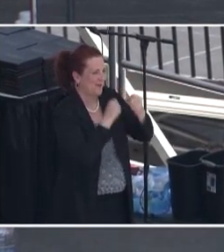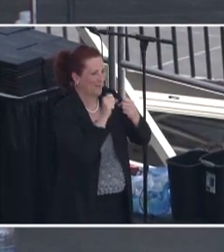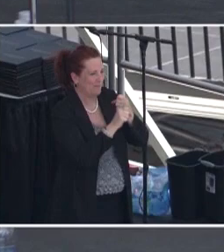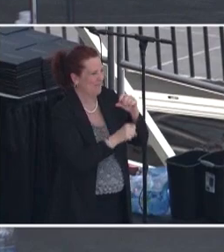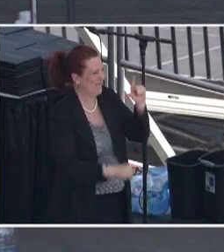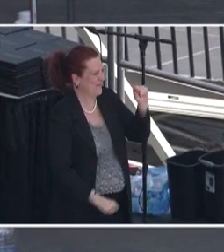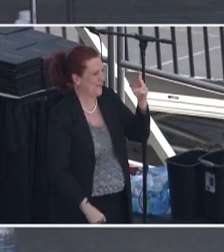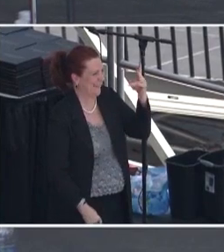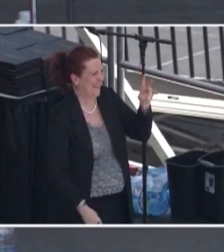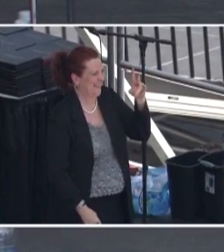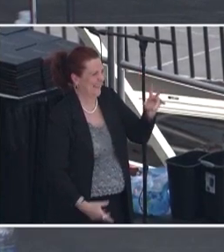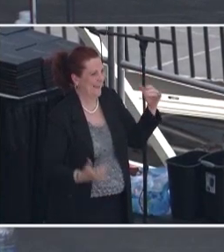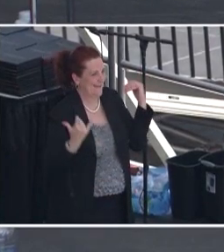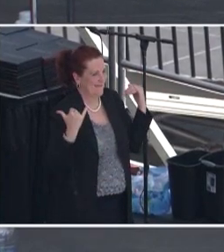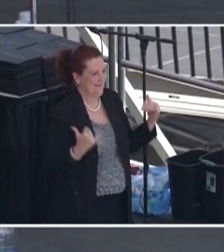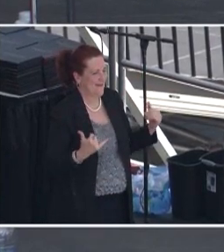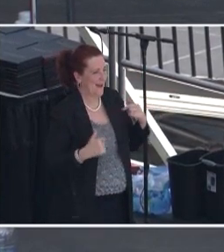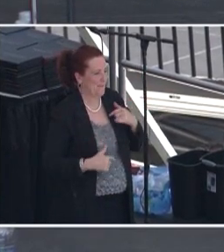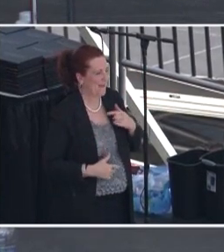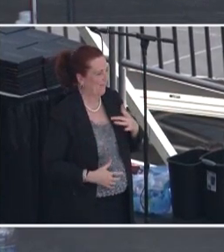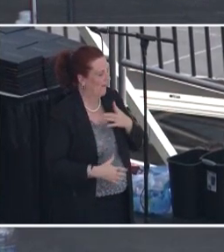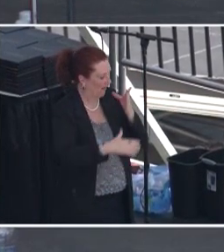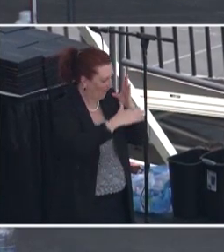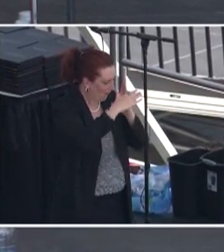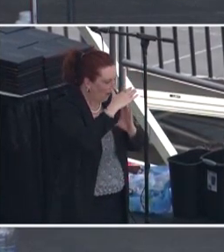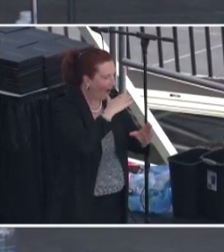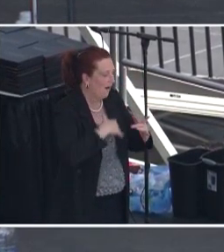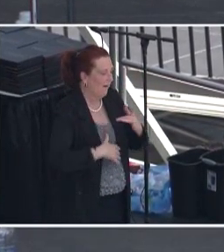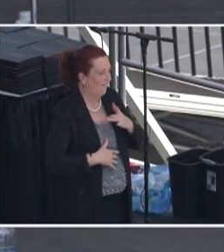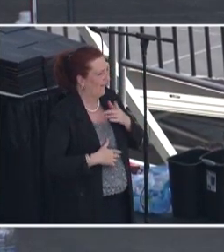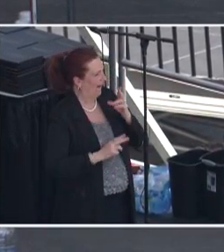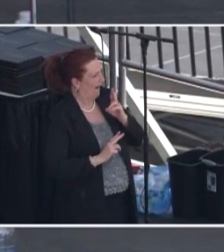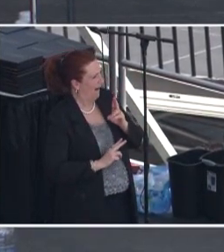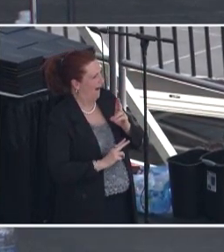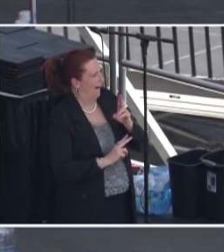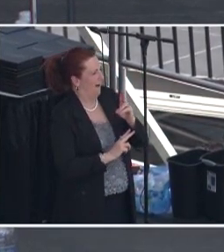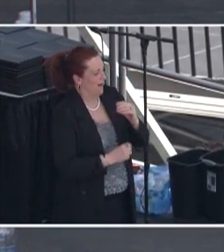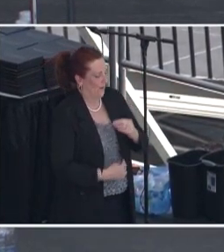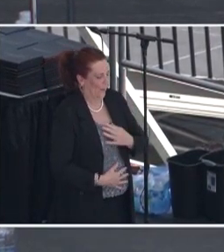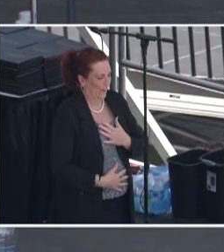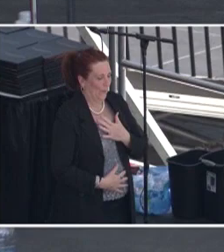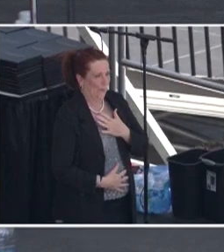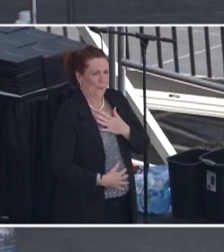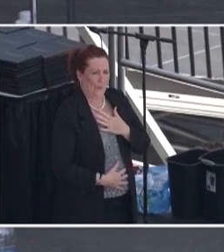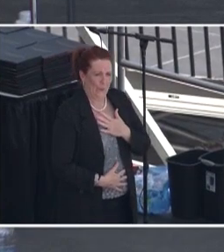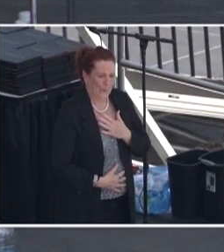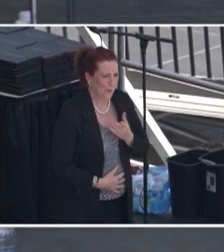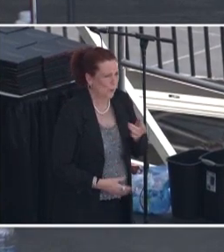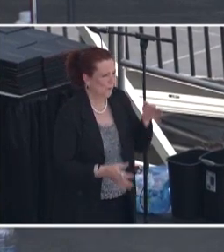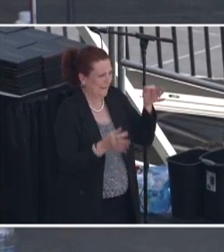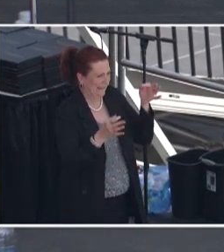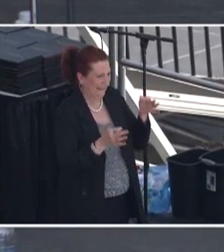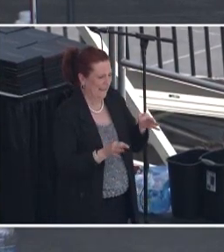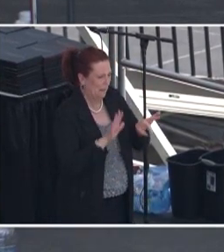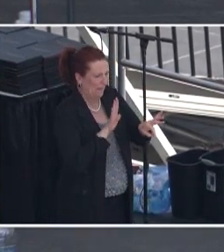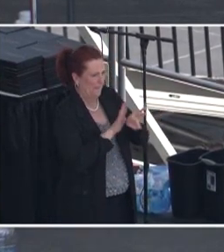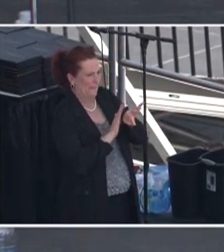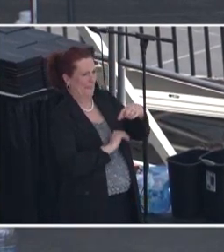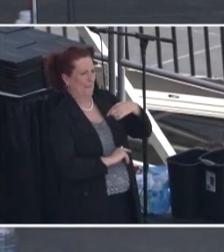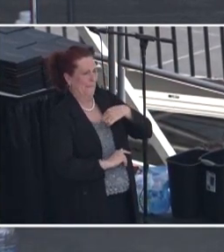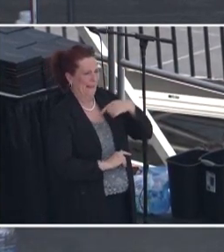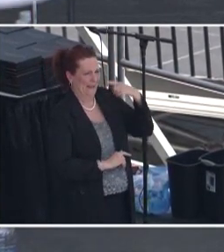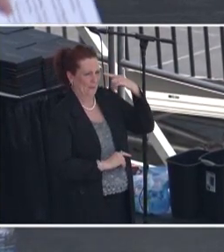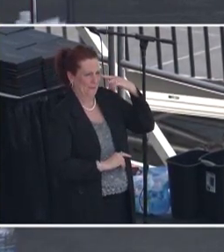am humbled and honored to be chosen the valedictorian of the class of